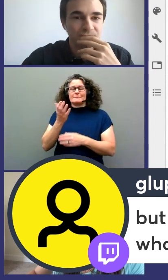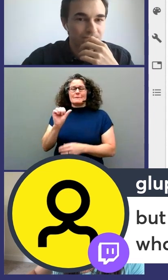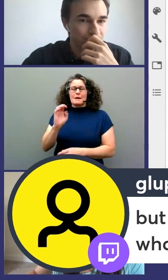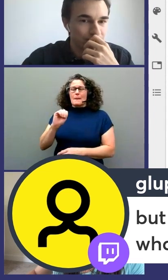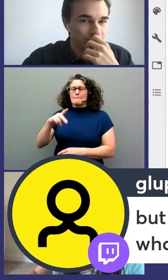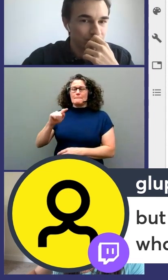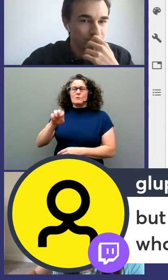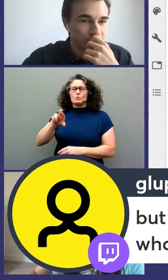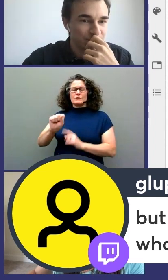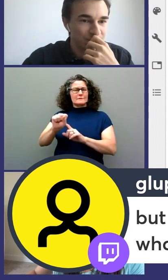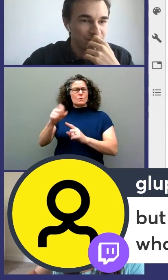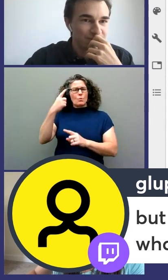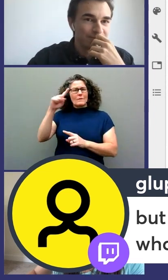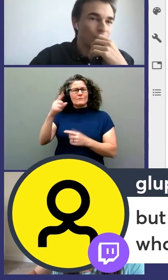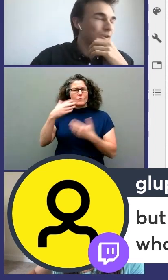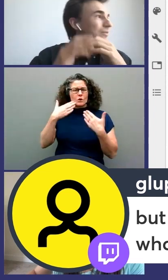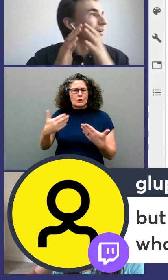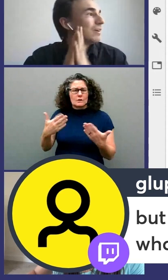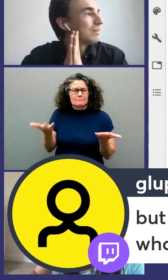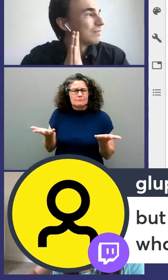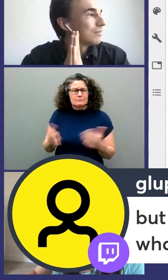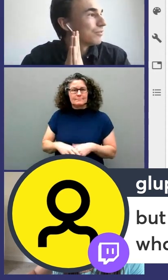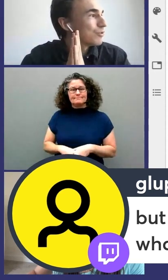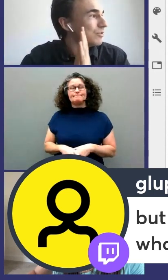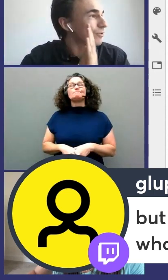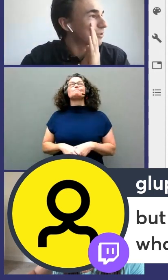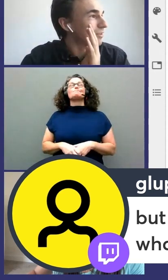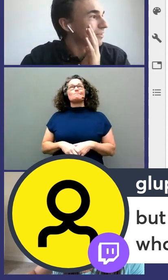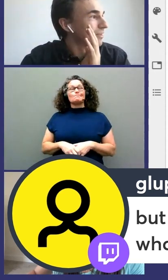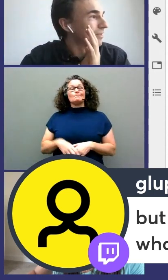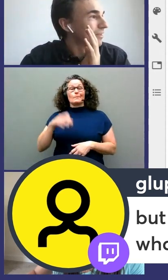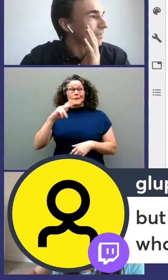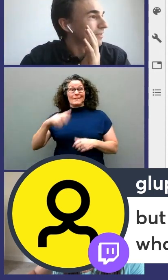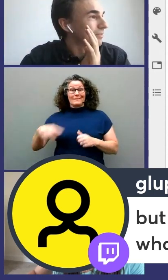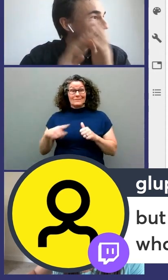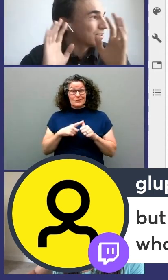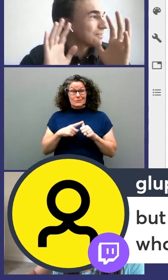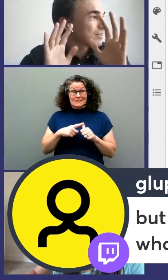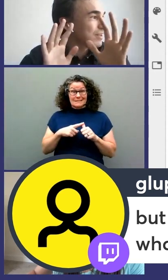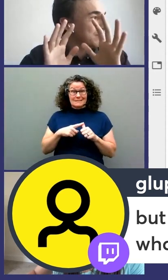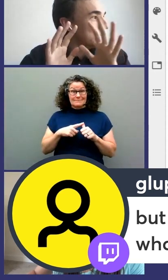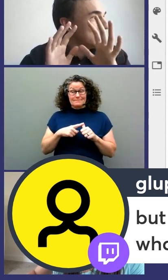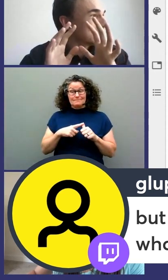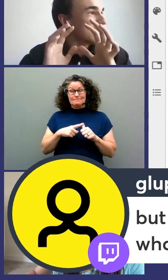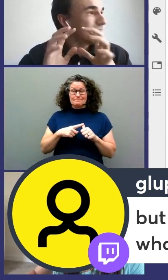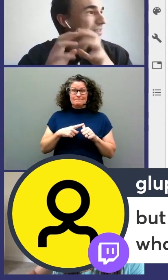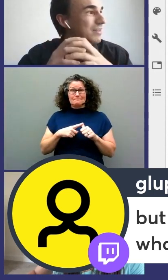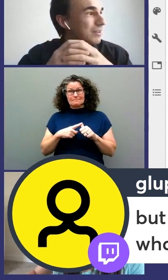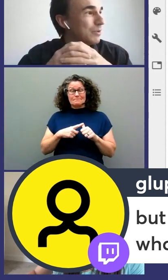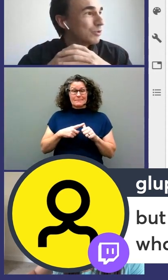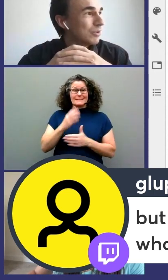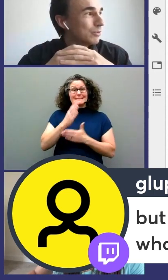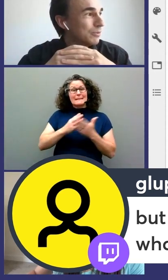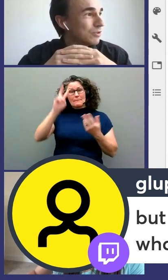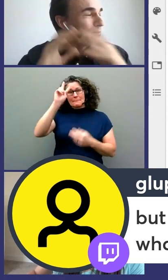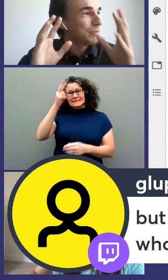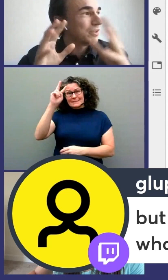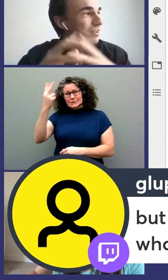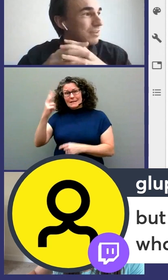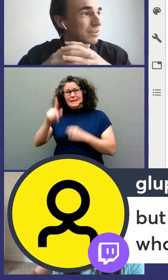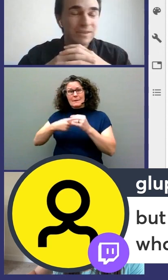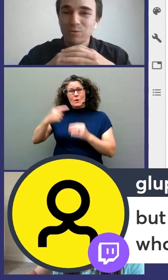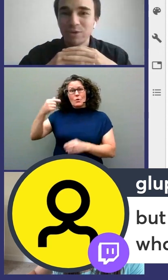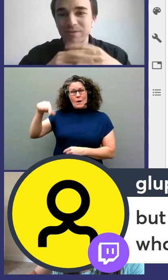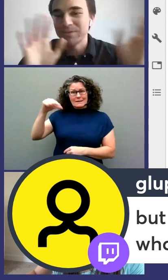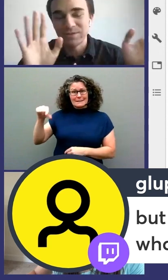be good for? Okay, first of all, there is some misunderstanding about quantum computers.